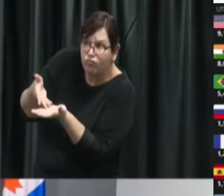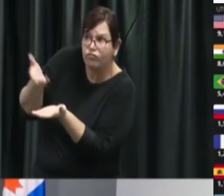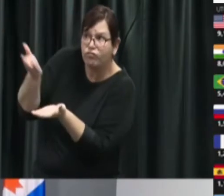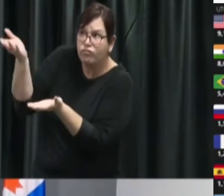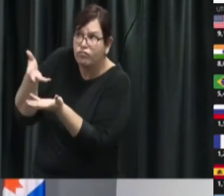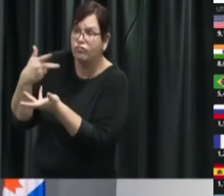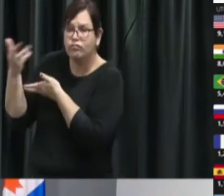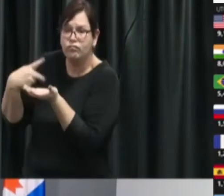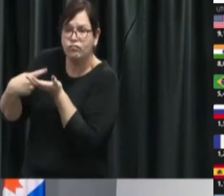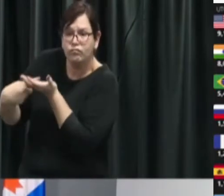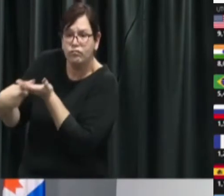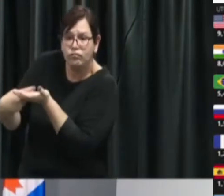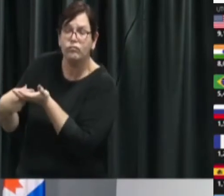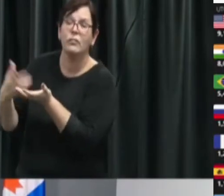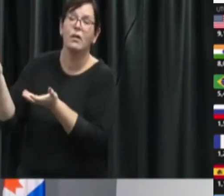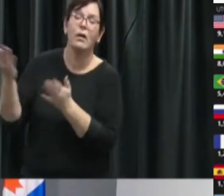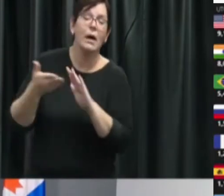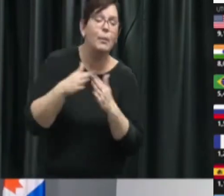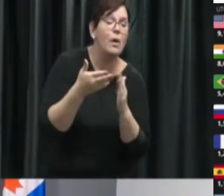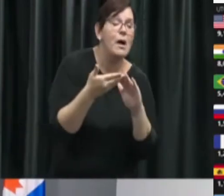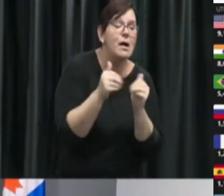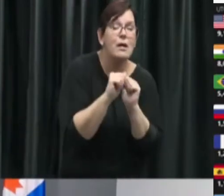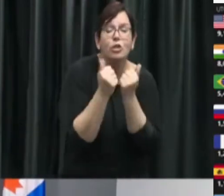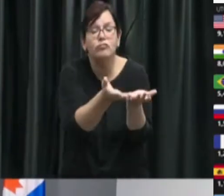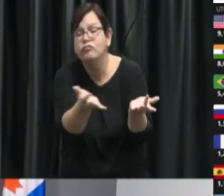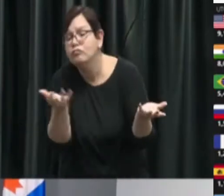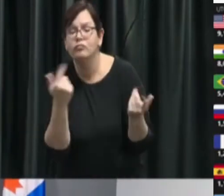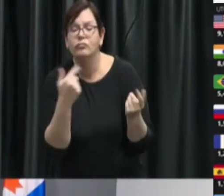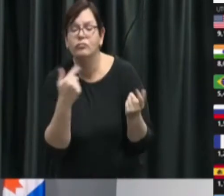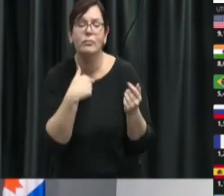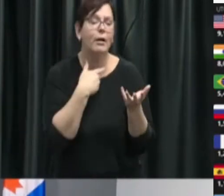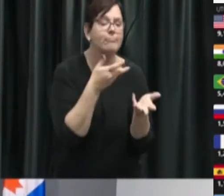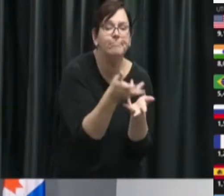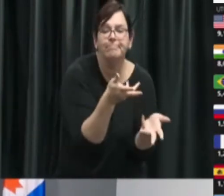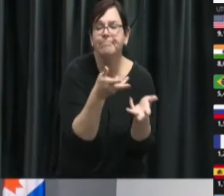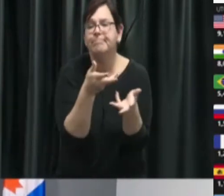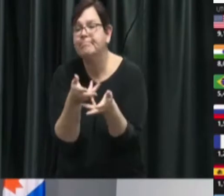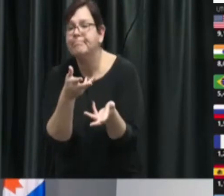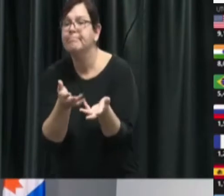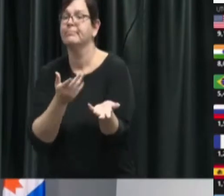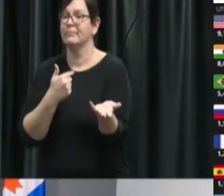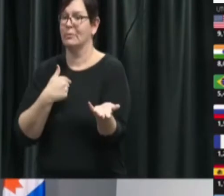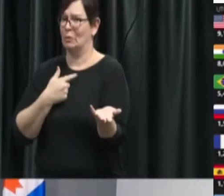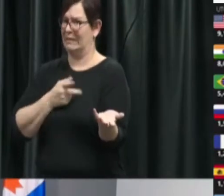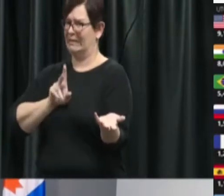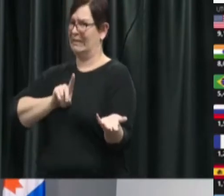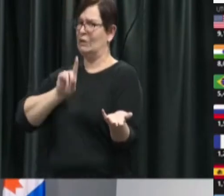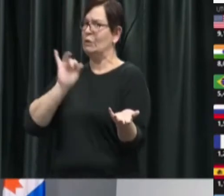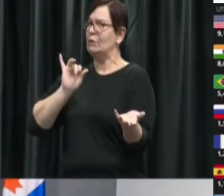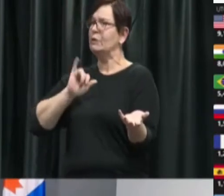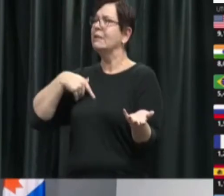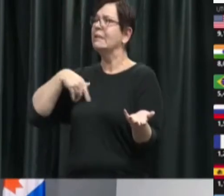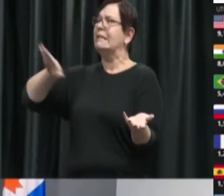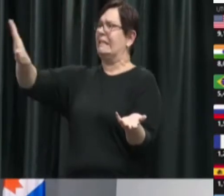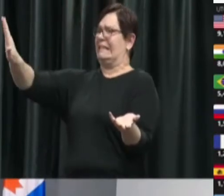community agencies. We put information out there and suggest, look, what we're seeing in our data is that there are certain neighborhoods